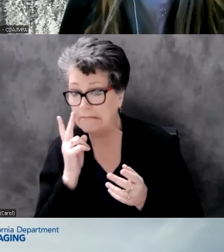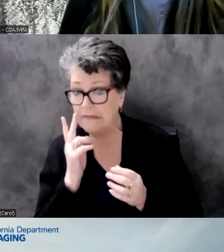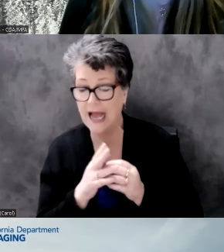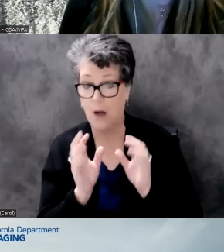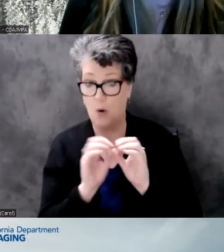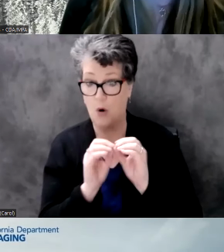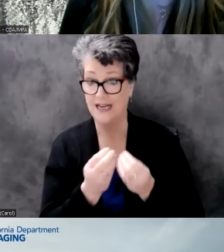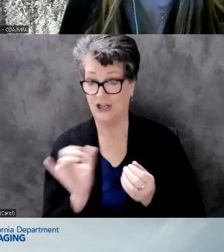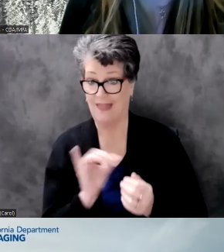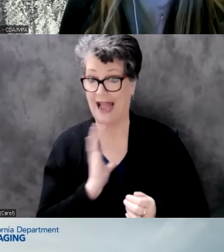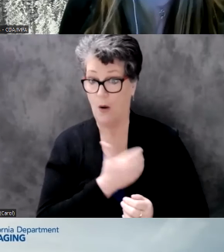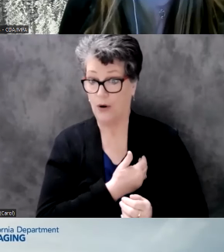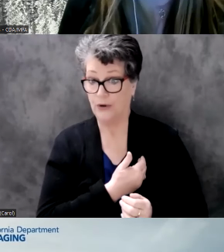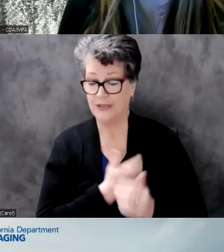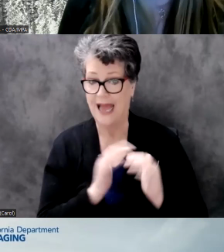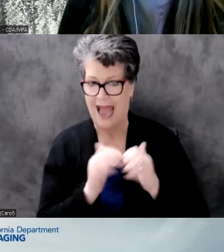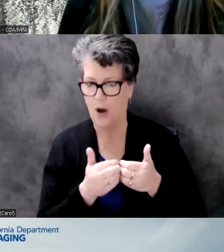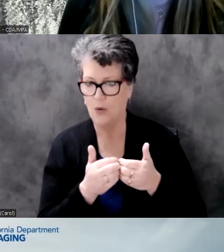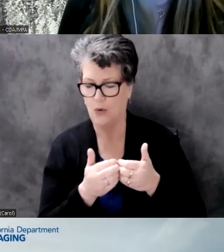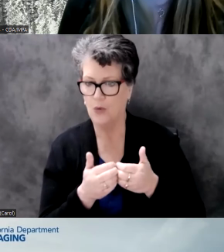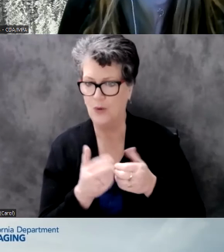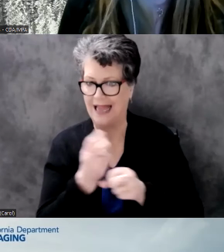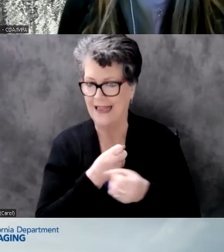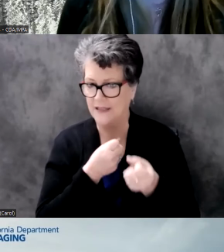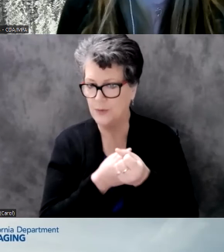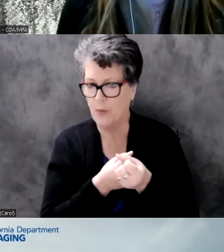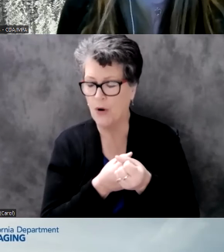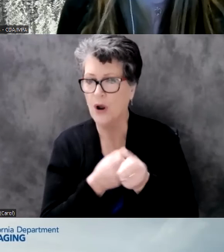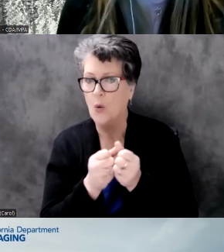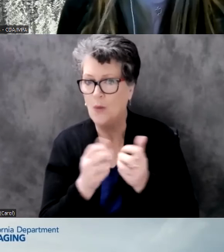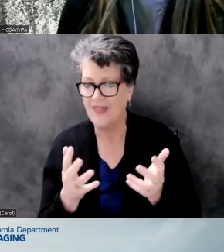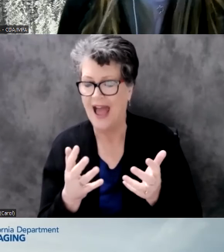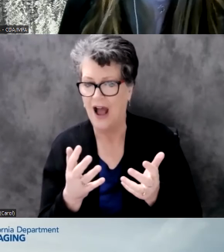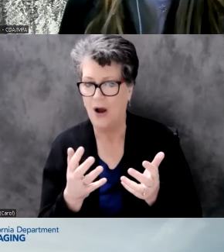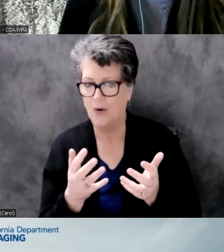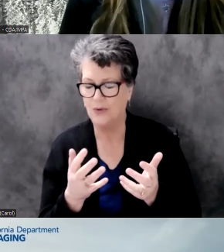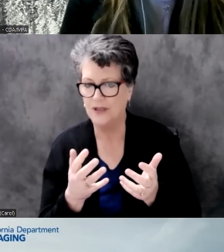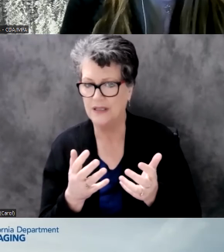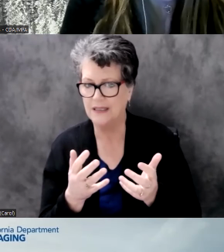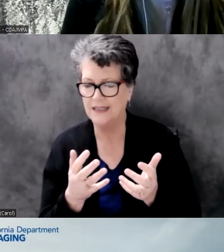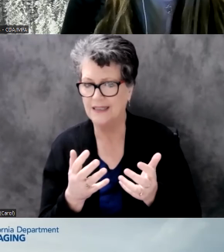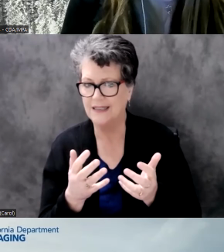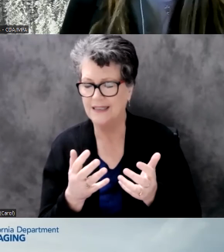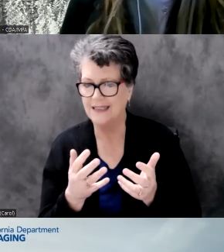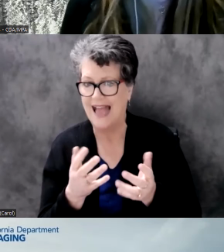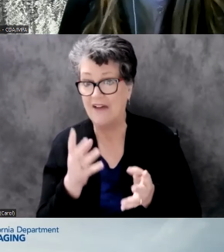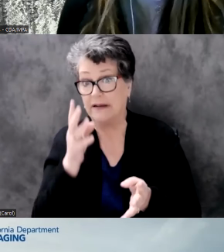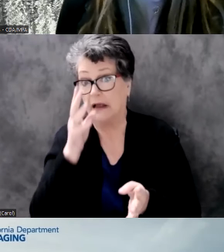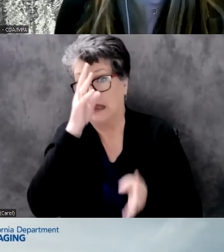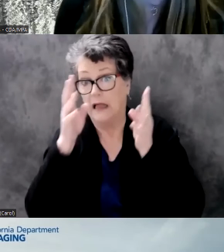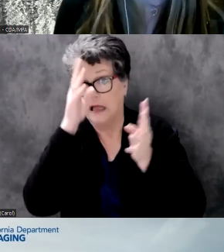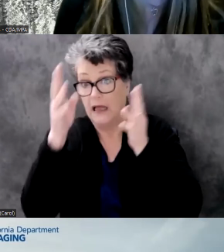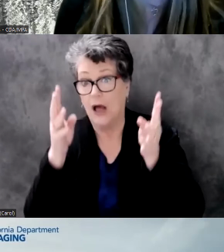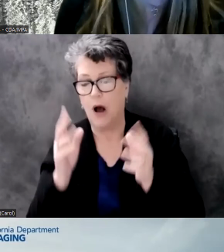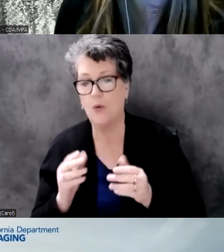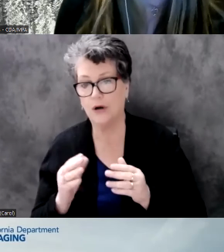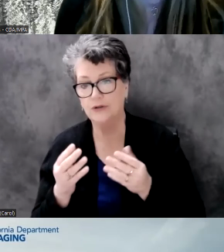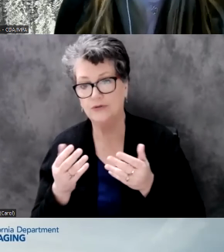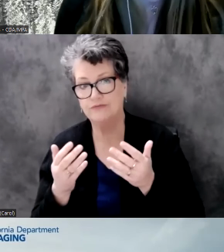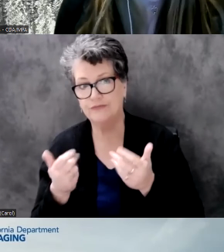organizations like ours can be supported without really thinking of these basic necessities for many of our older adults.